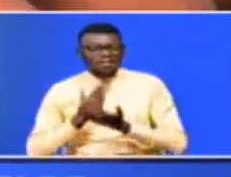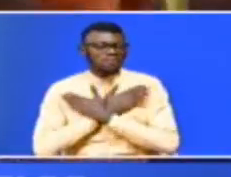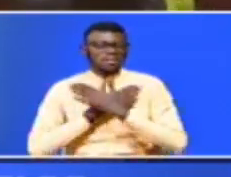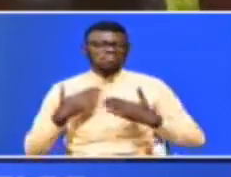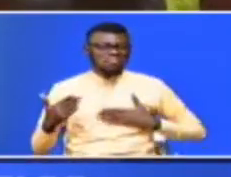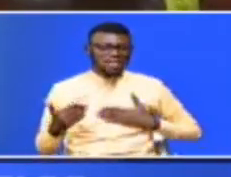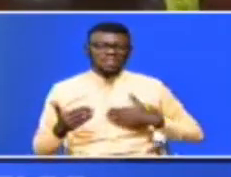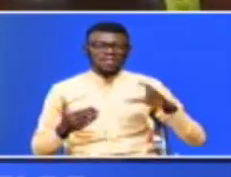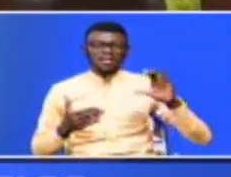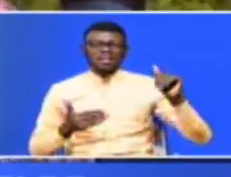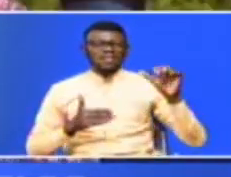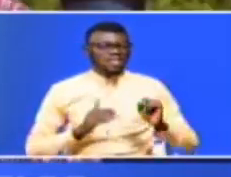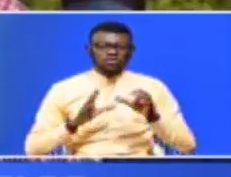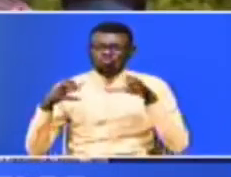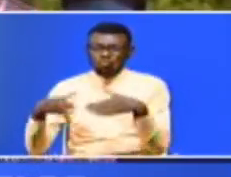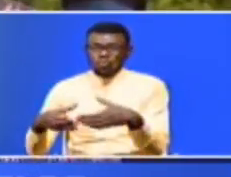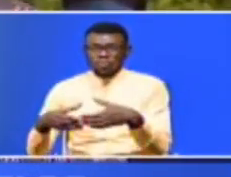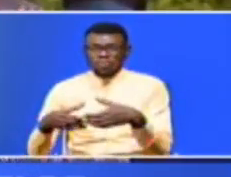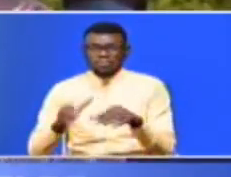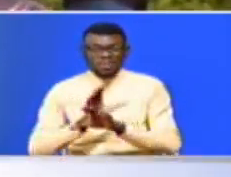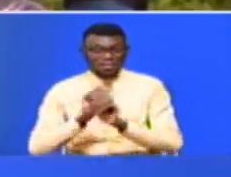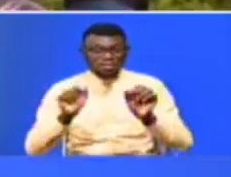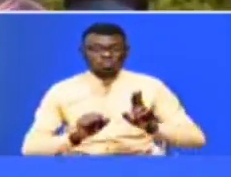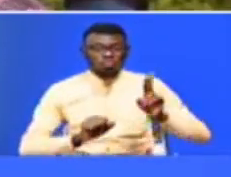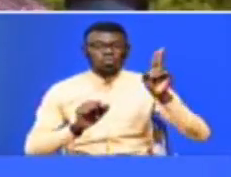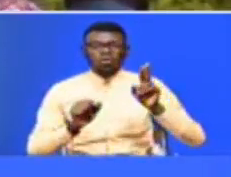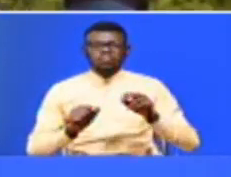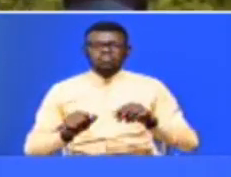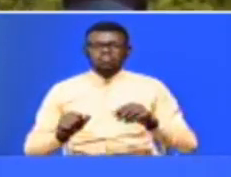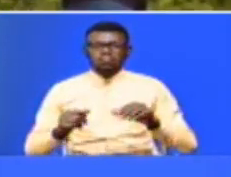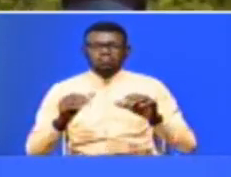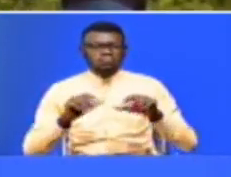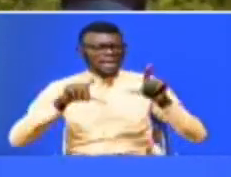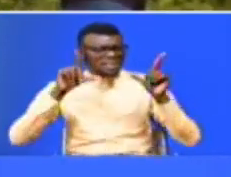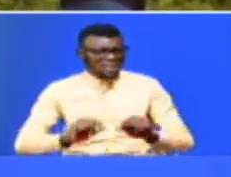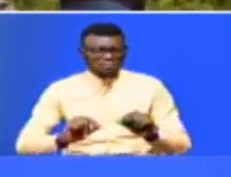chief administrative secretary. Rais Uhuru is not a lame duck president.